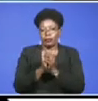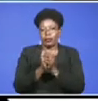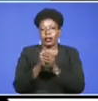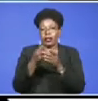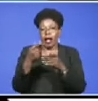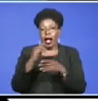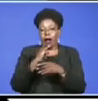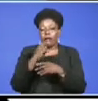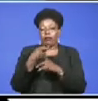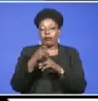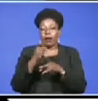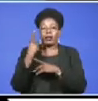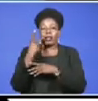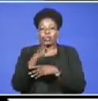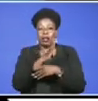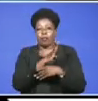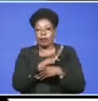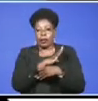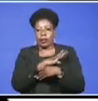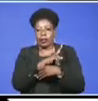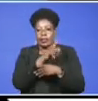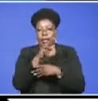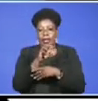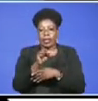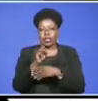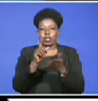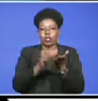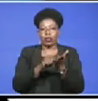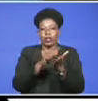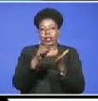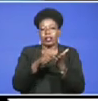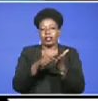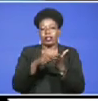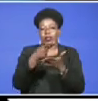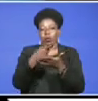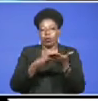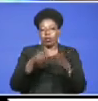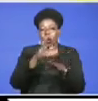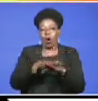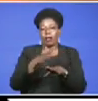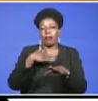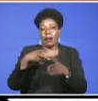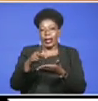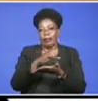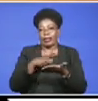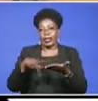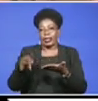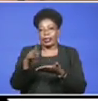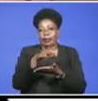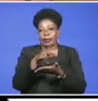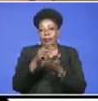Keisha Bethel for ZNS Network News, and this is what's on my plate.